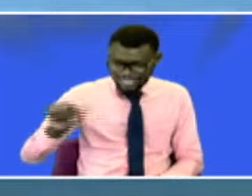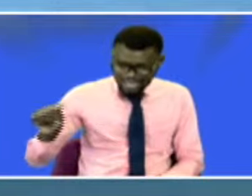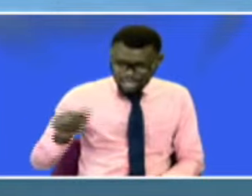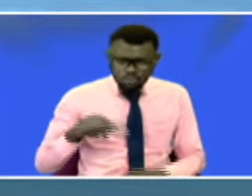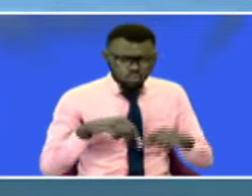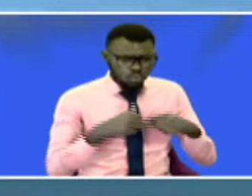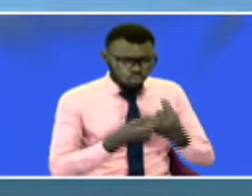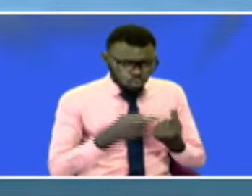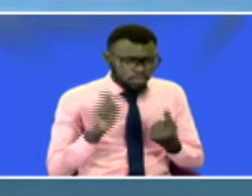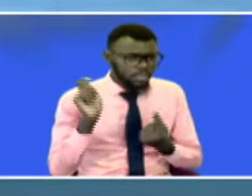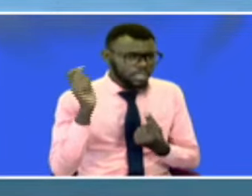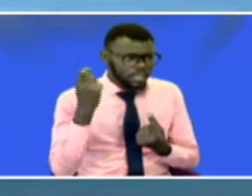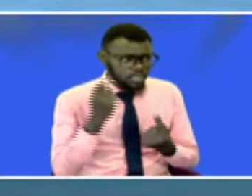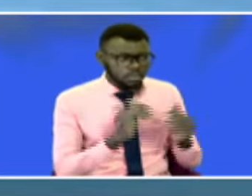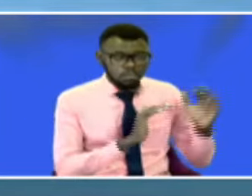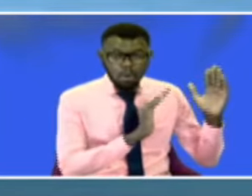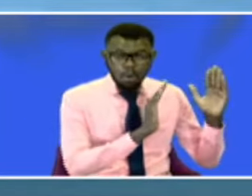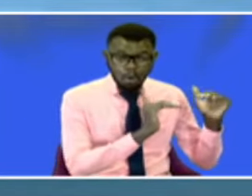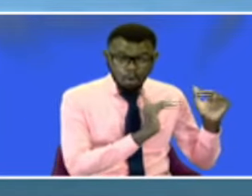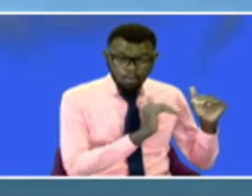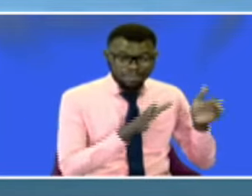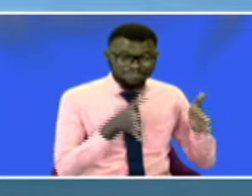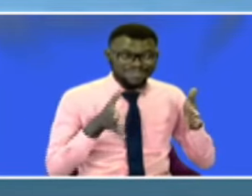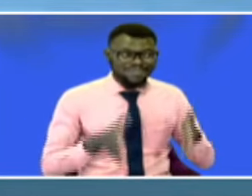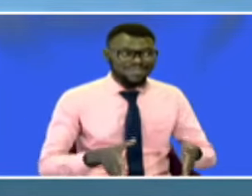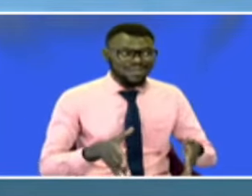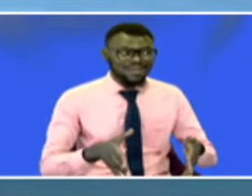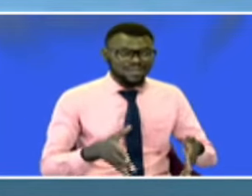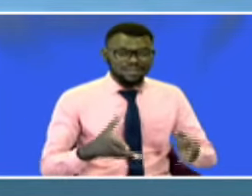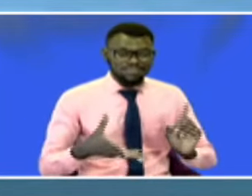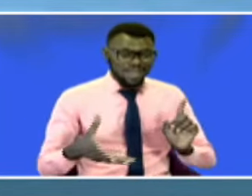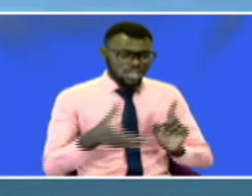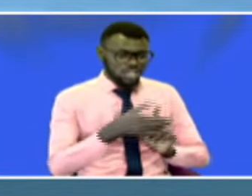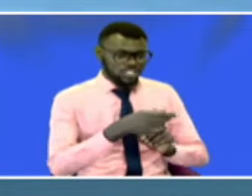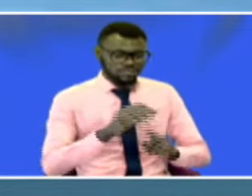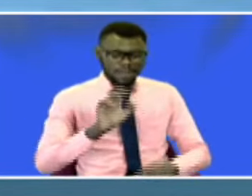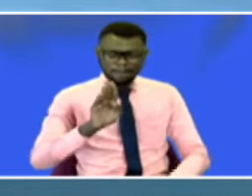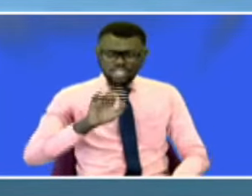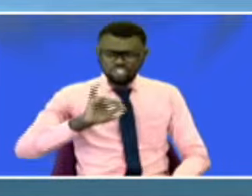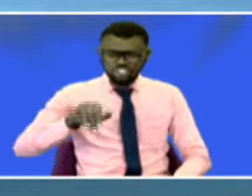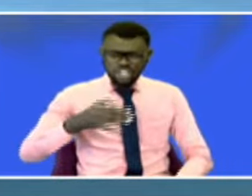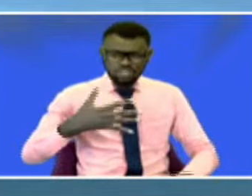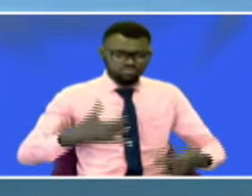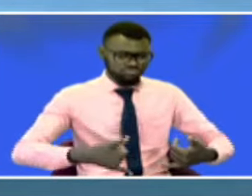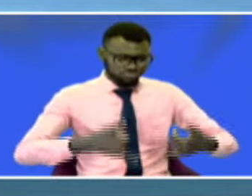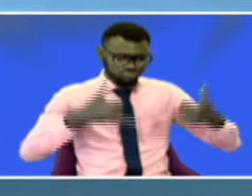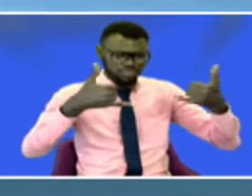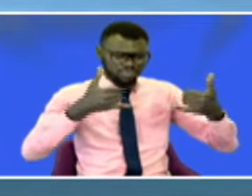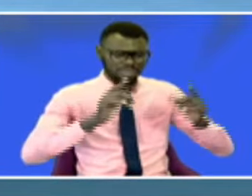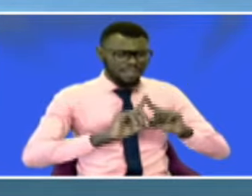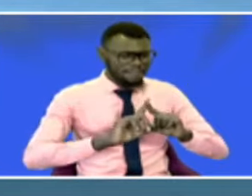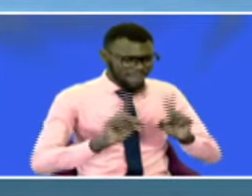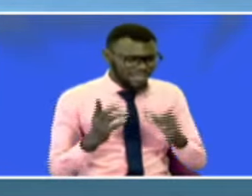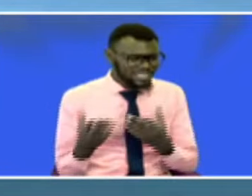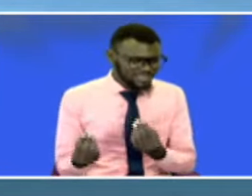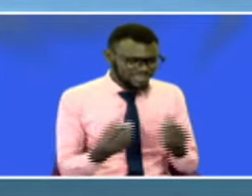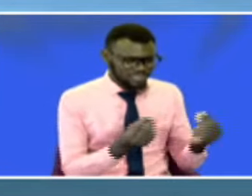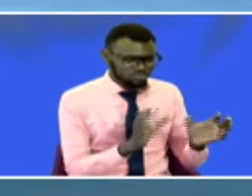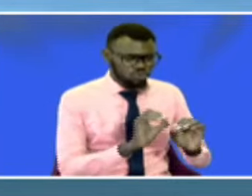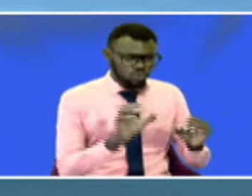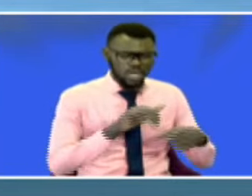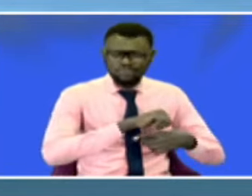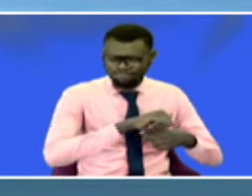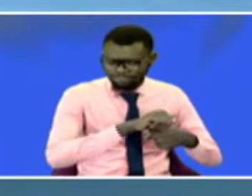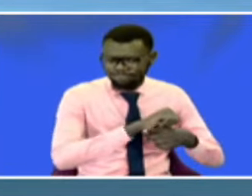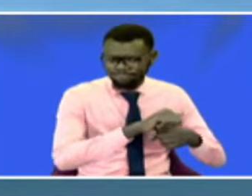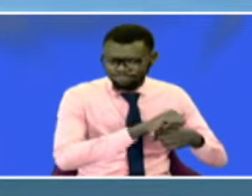optimistic that again, this time out, they will be able to lift the trophy. They know it's not easy, but they have said they are putting in the work and